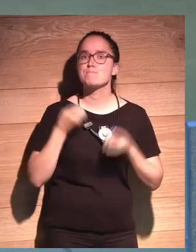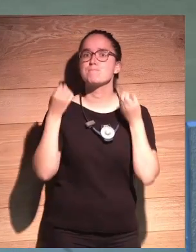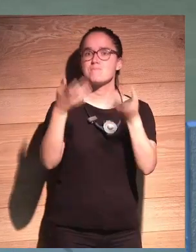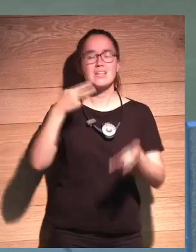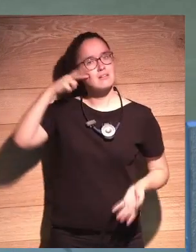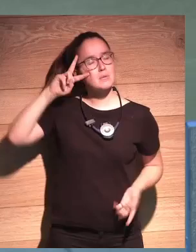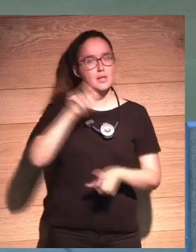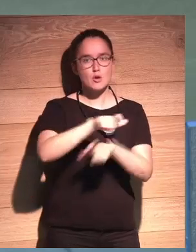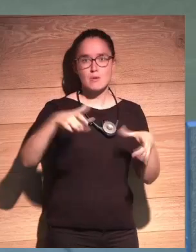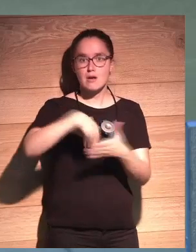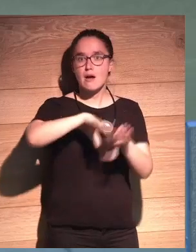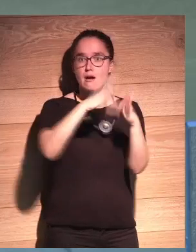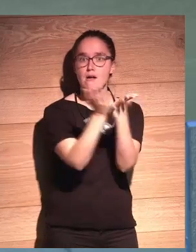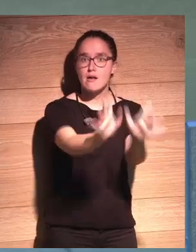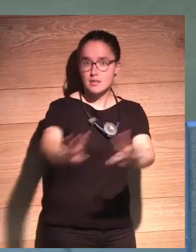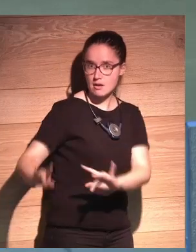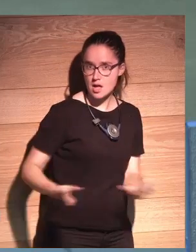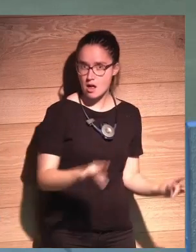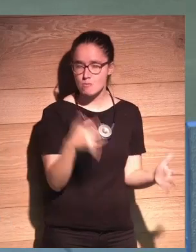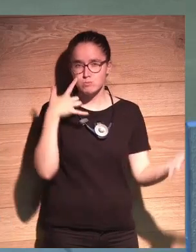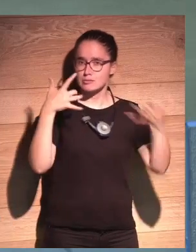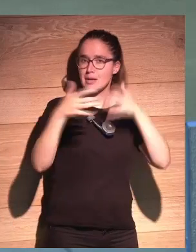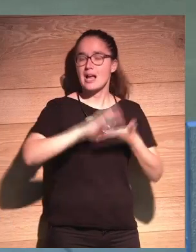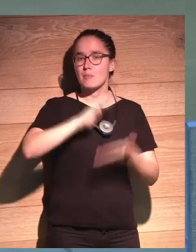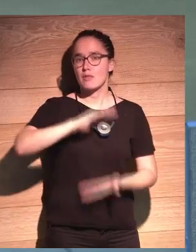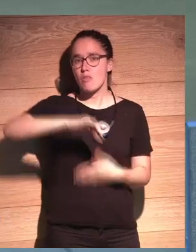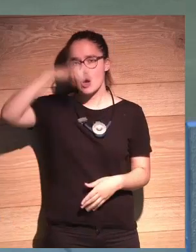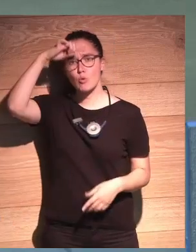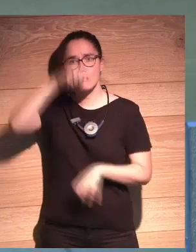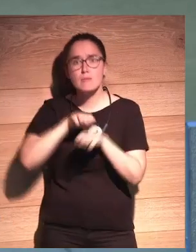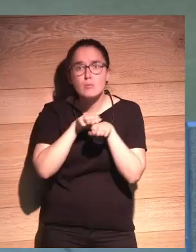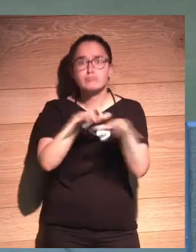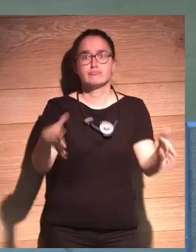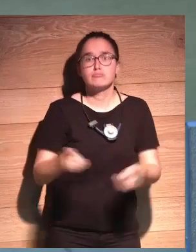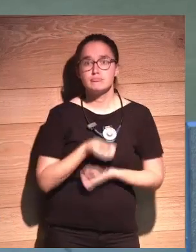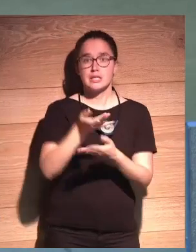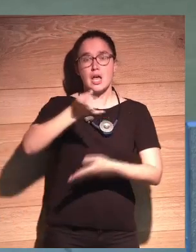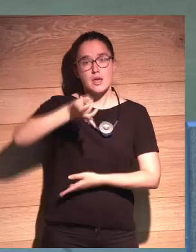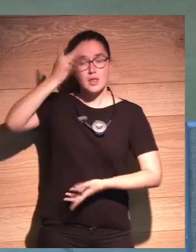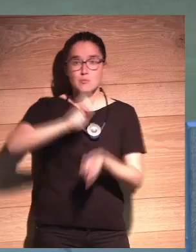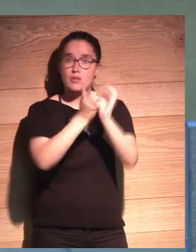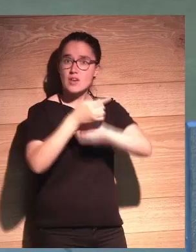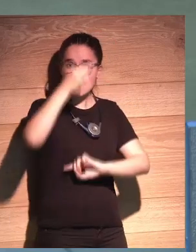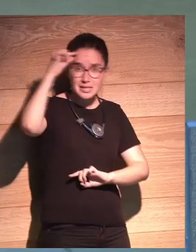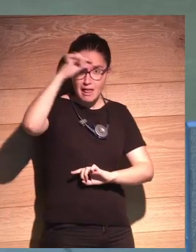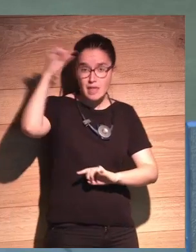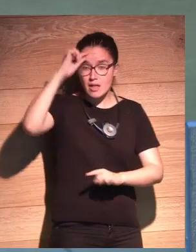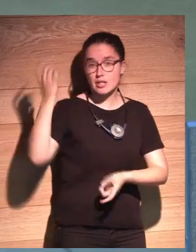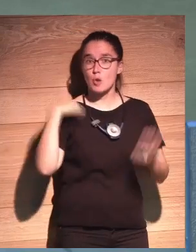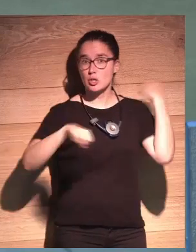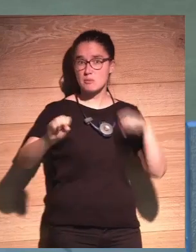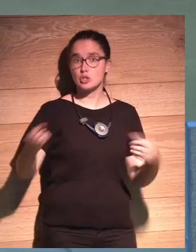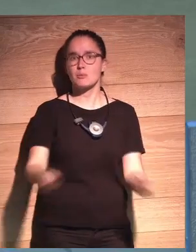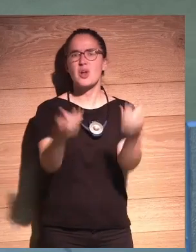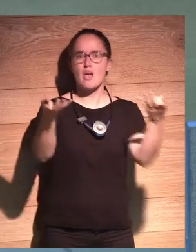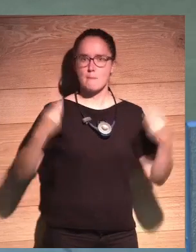Cultural expressions as a vehicle to convey many messages in the earth, culture